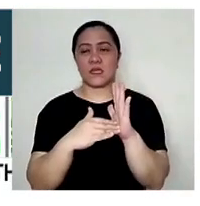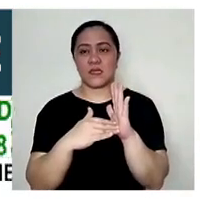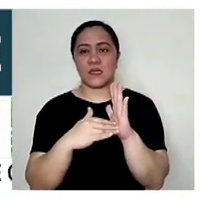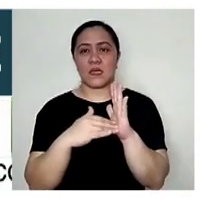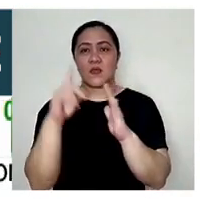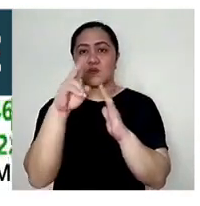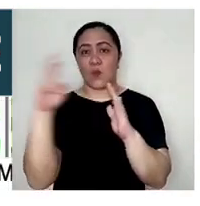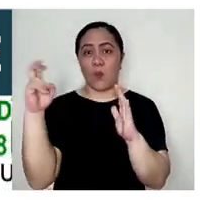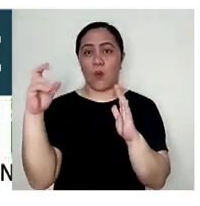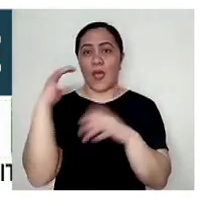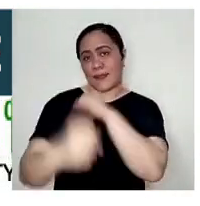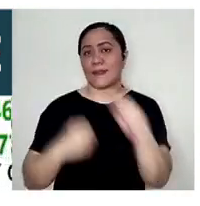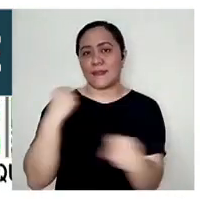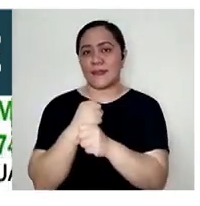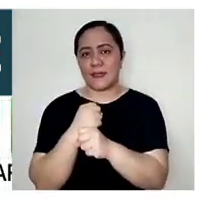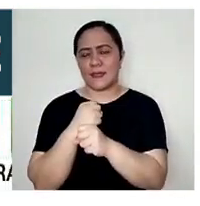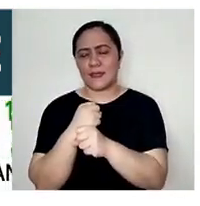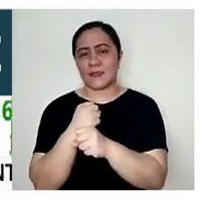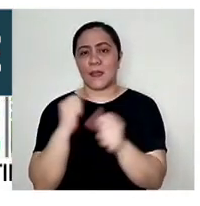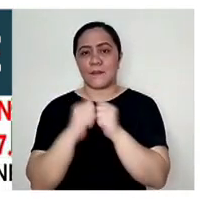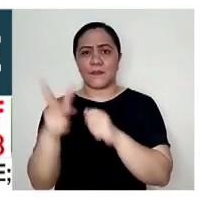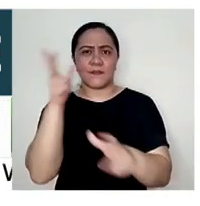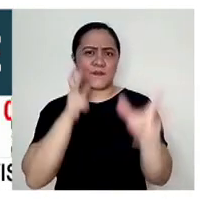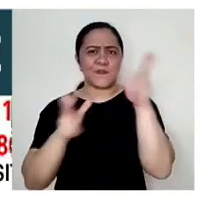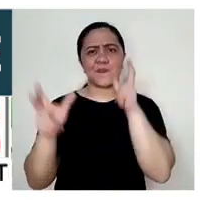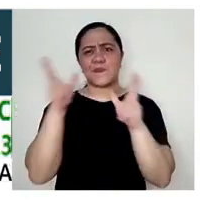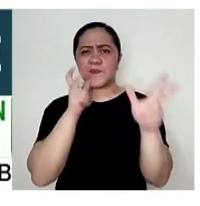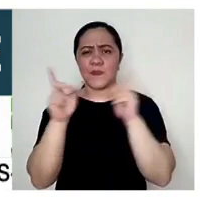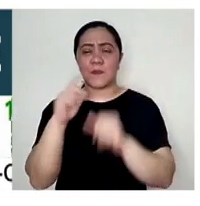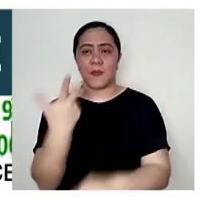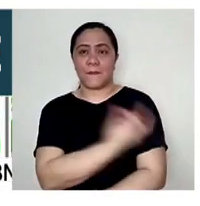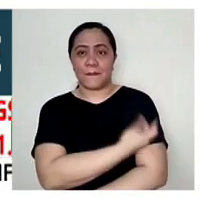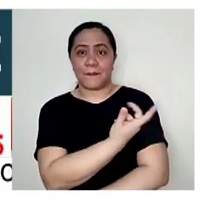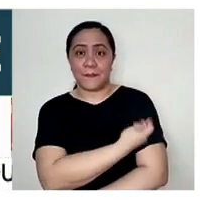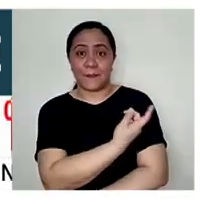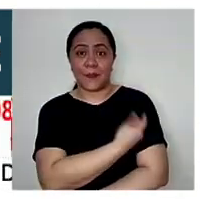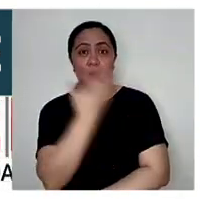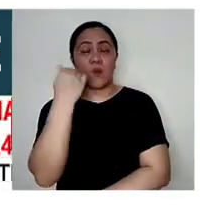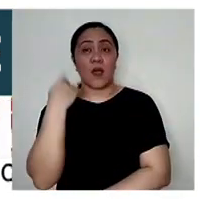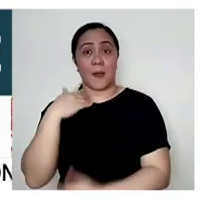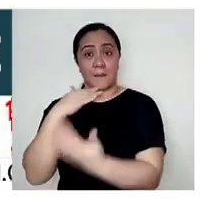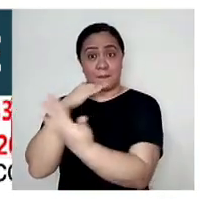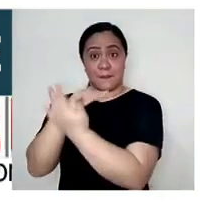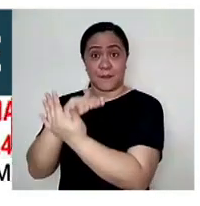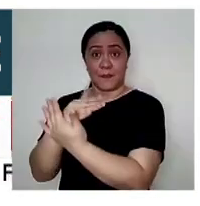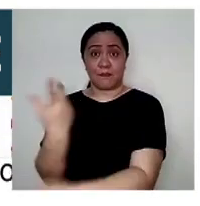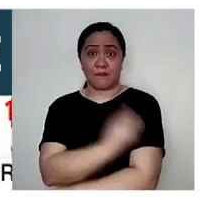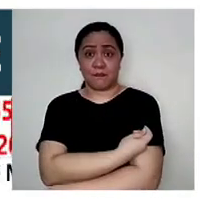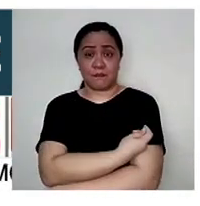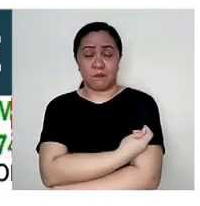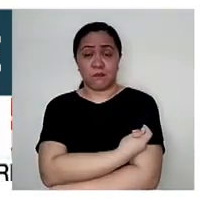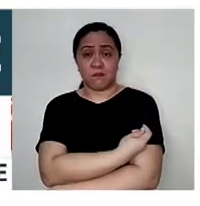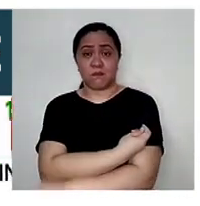show for it if we are fearing vaccine? And this is because there are anti-vaxxers. We all know that. There are